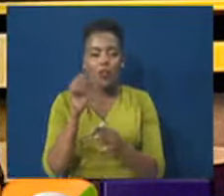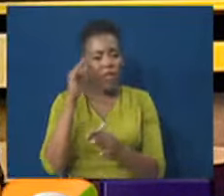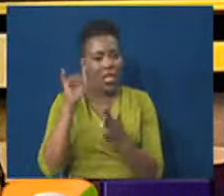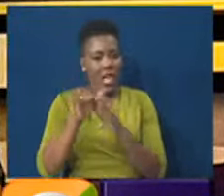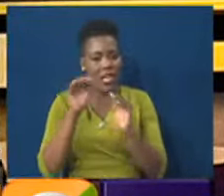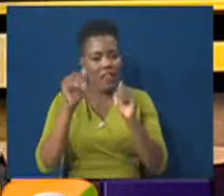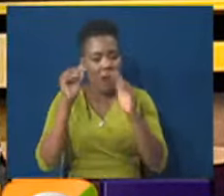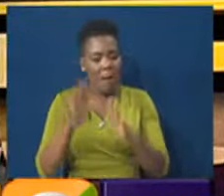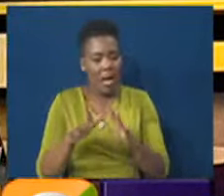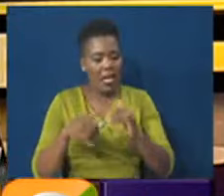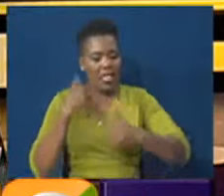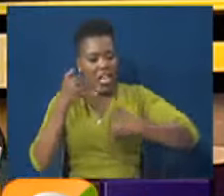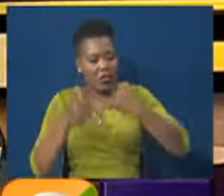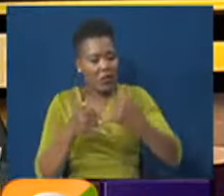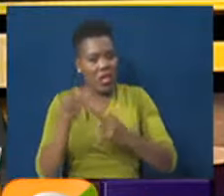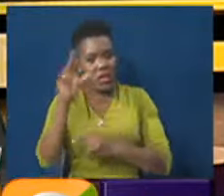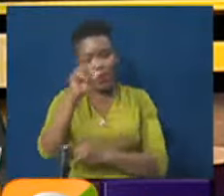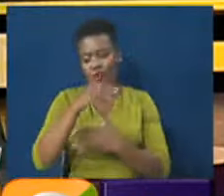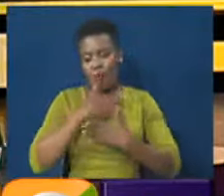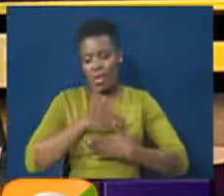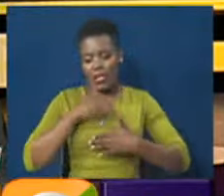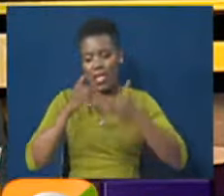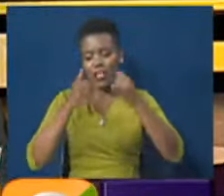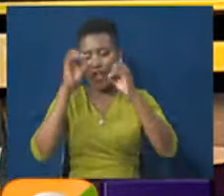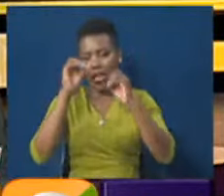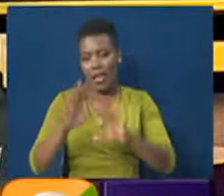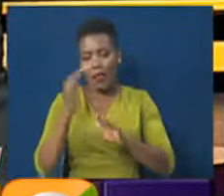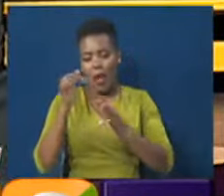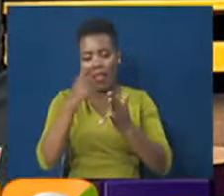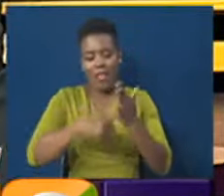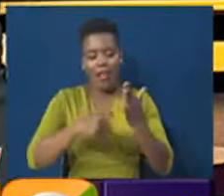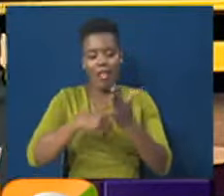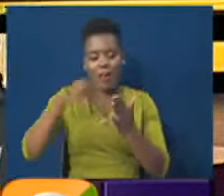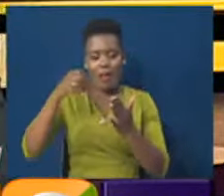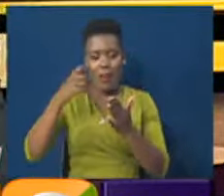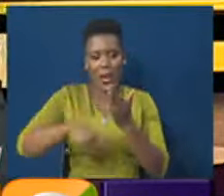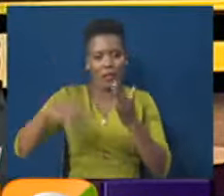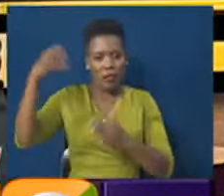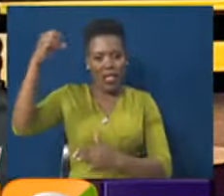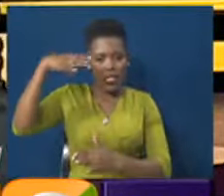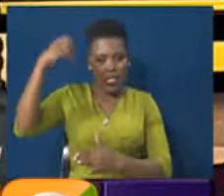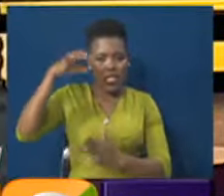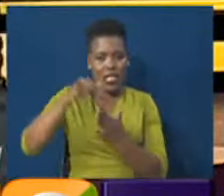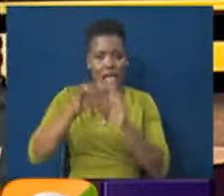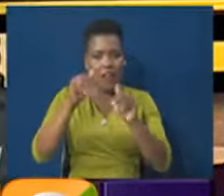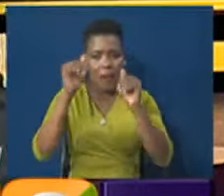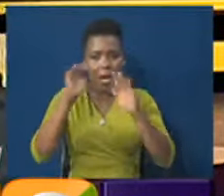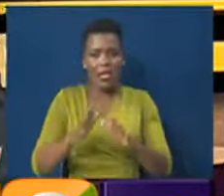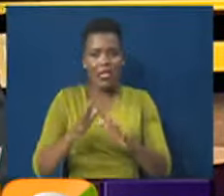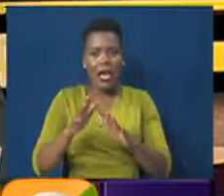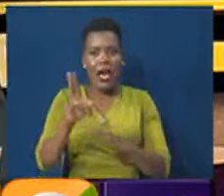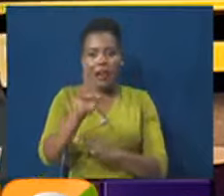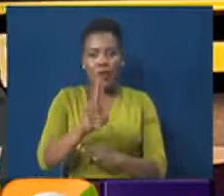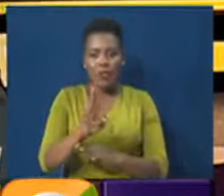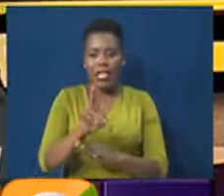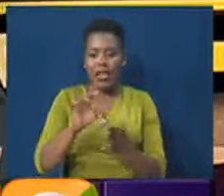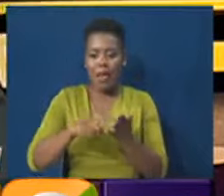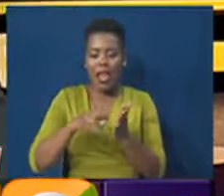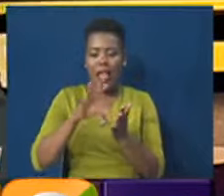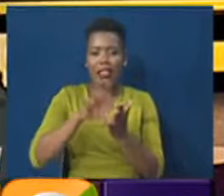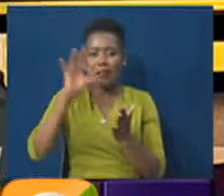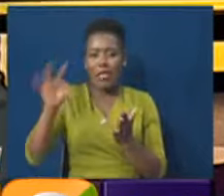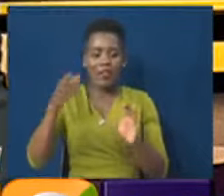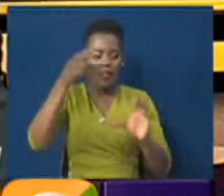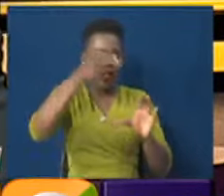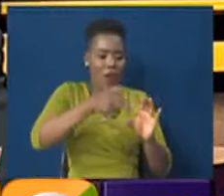farmers are better off, but they are not, because the price of electricity that farmers are using, the price of diesel that the